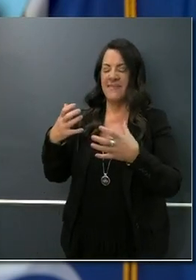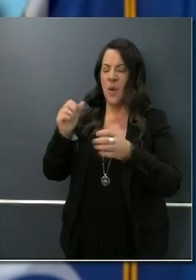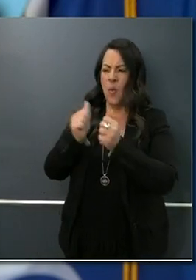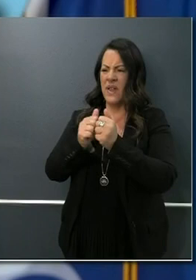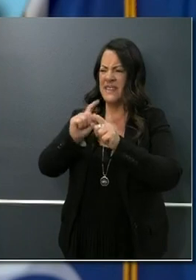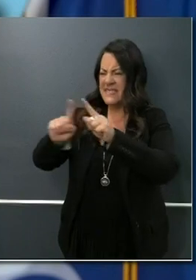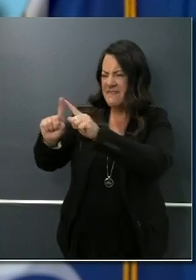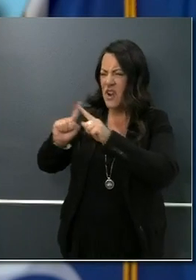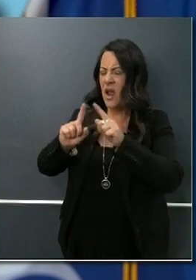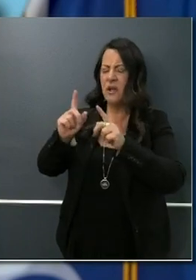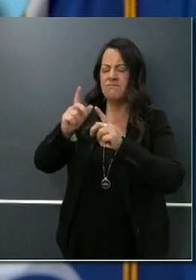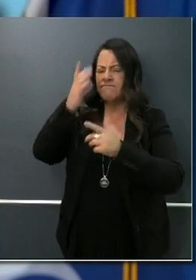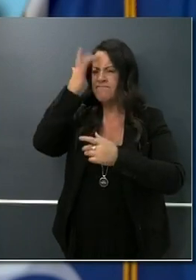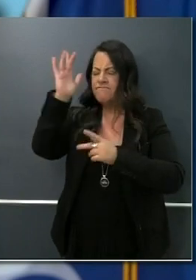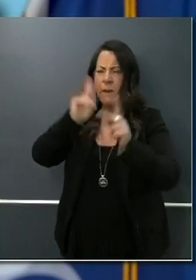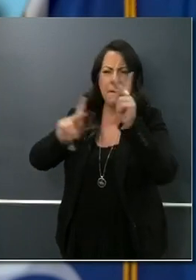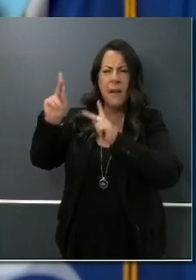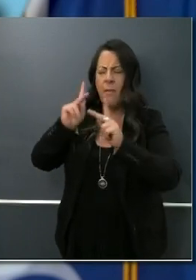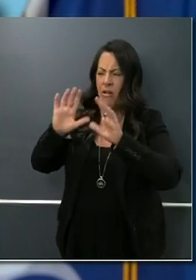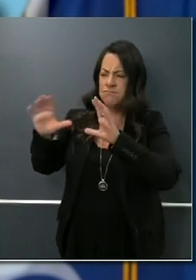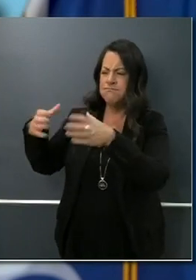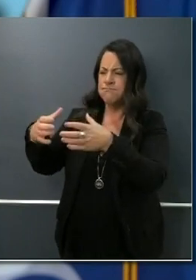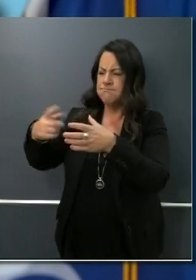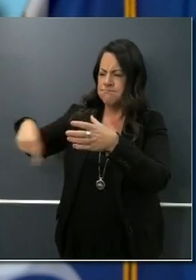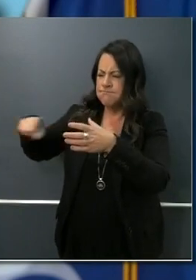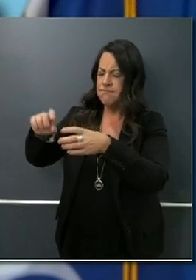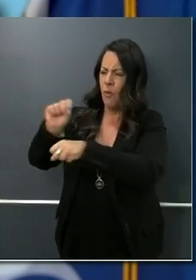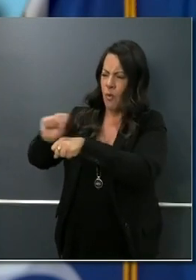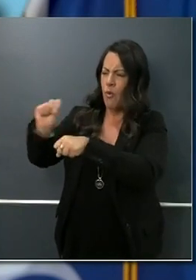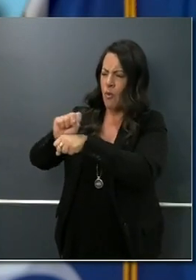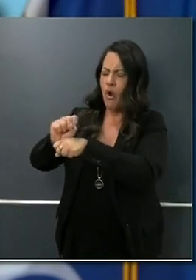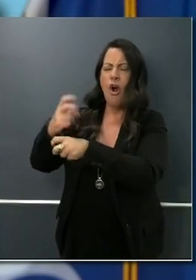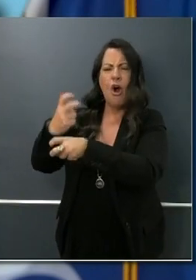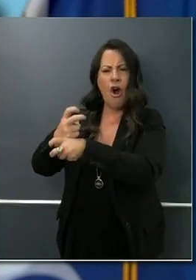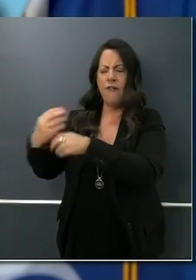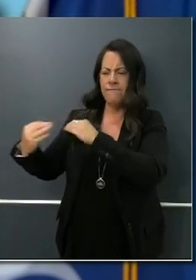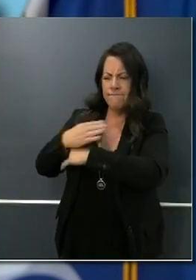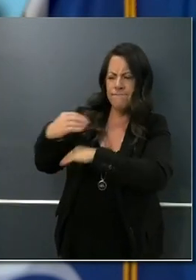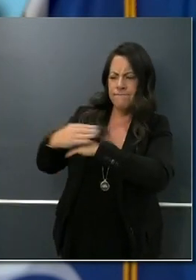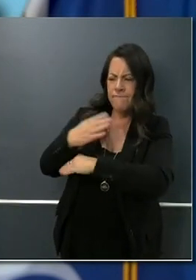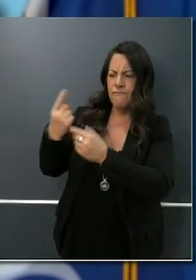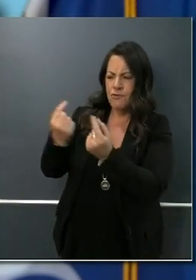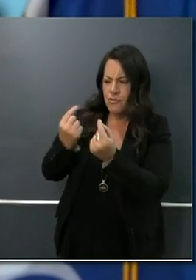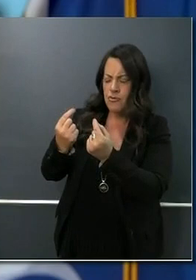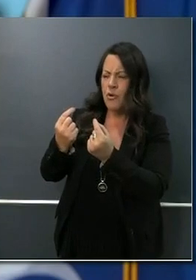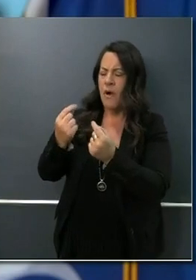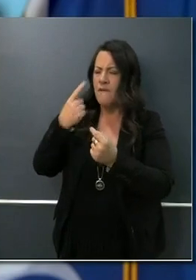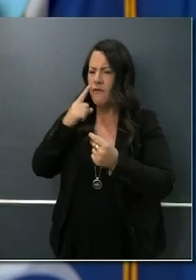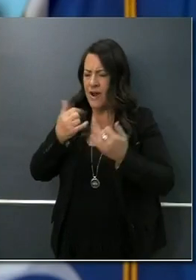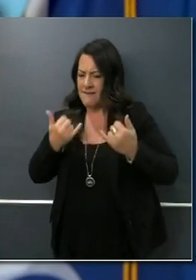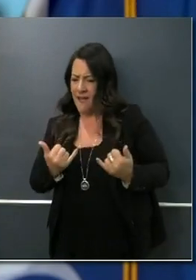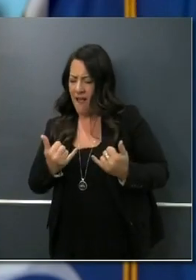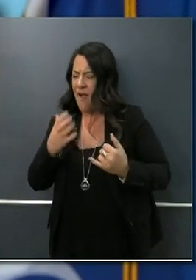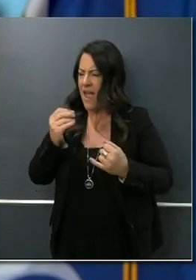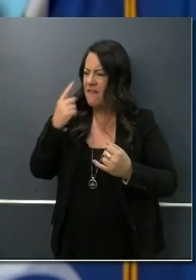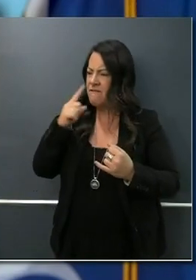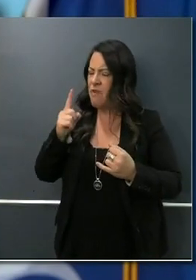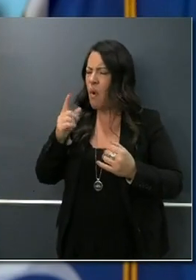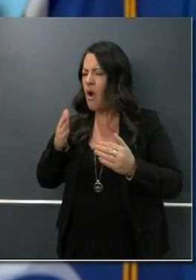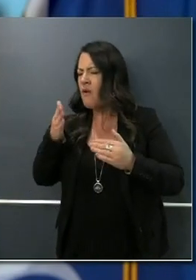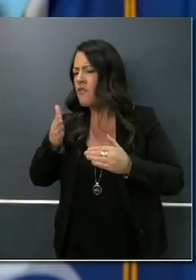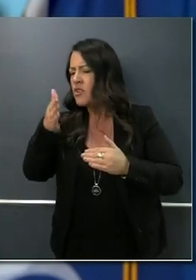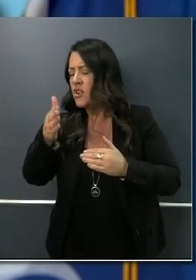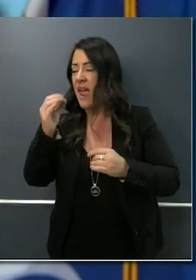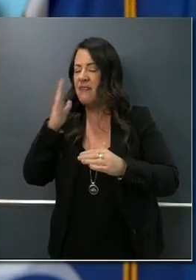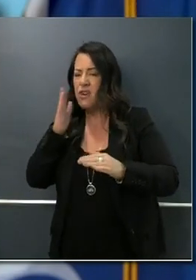the state of California that are advising us on our recovery efforts, short-term, medium, and long-term strategies, long-term